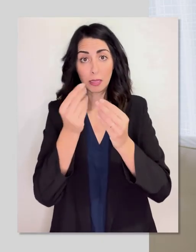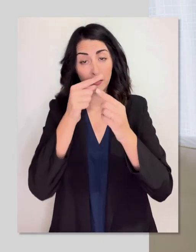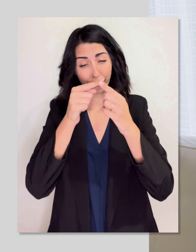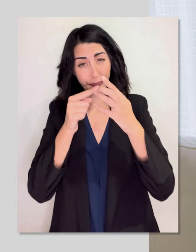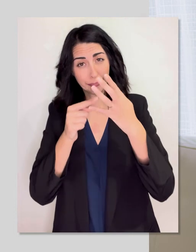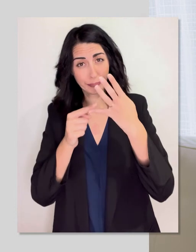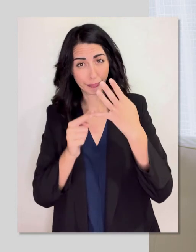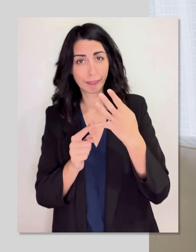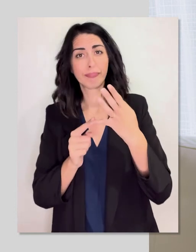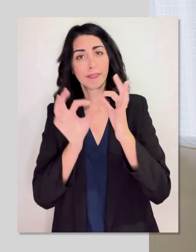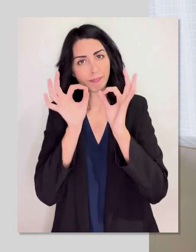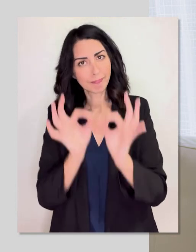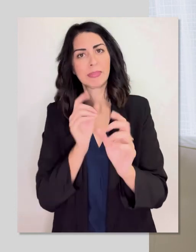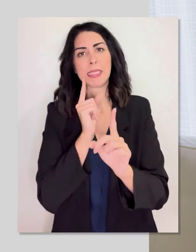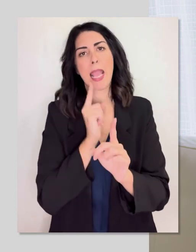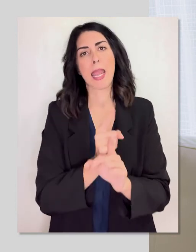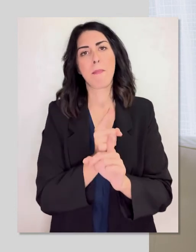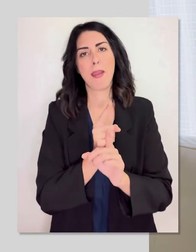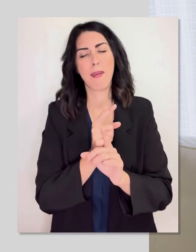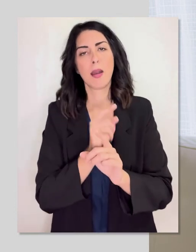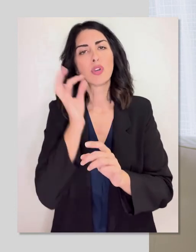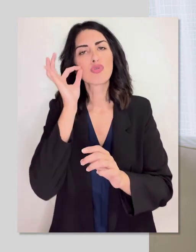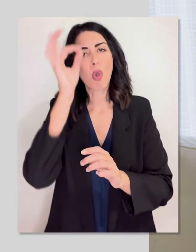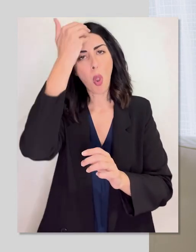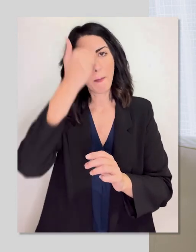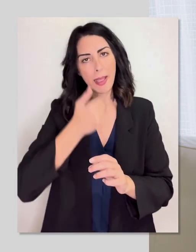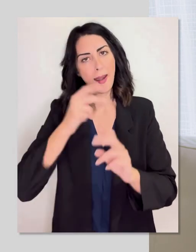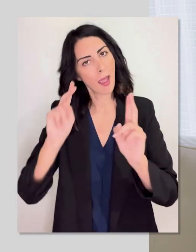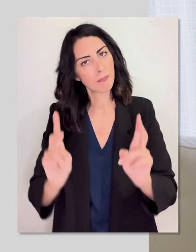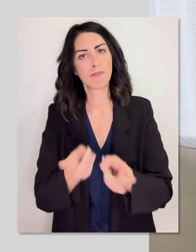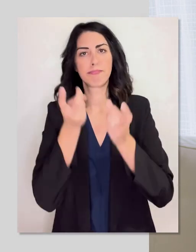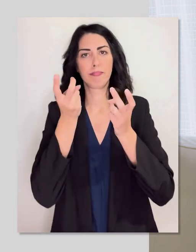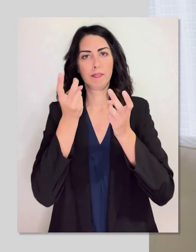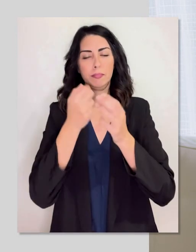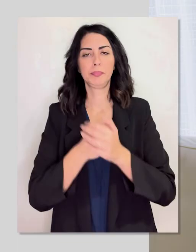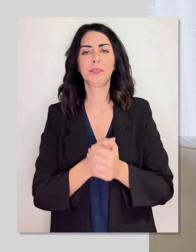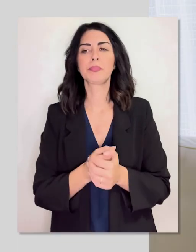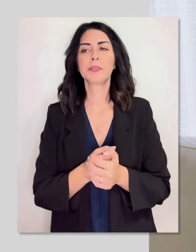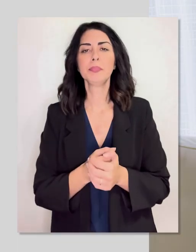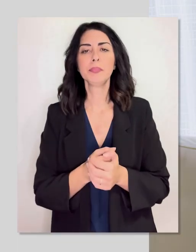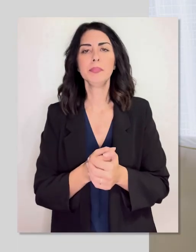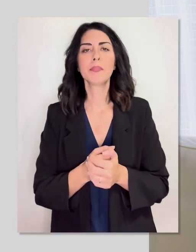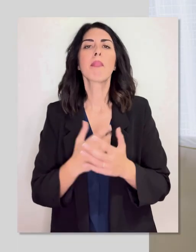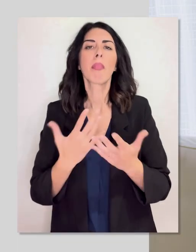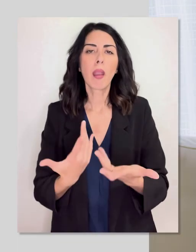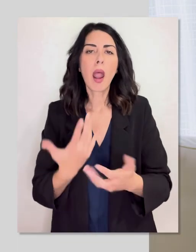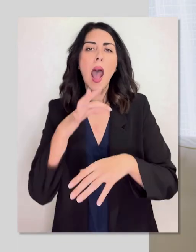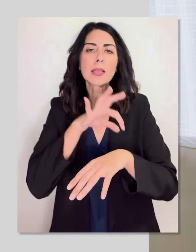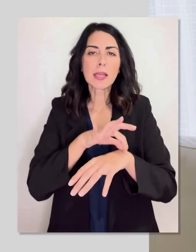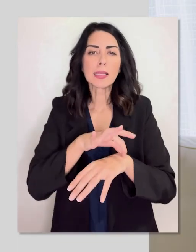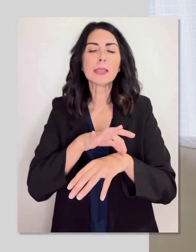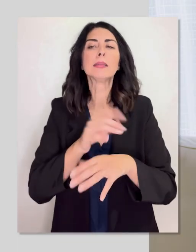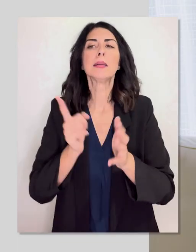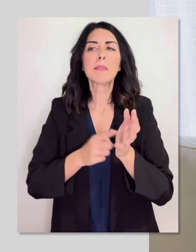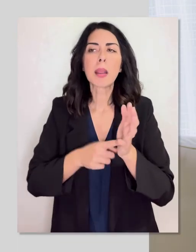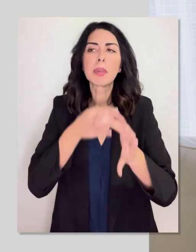migraine. And so it's just a way of describing to the doctor what's wrong. And the doctor